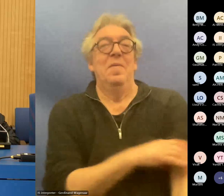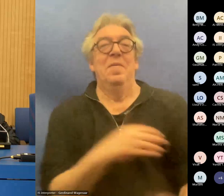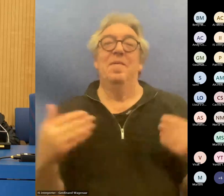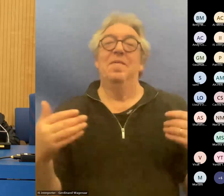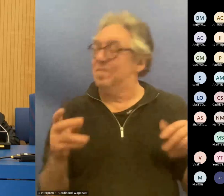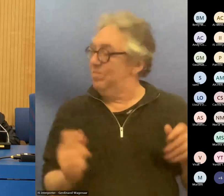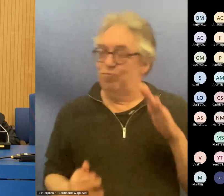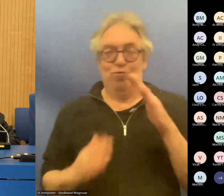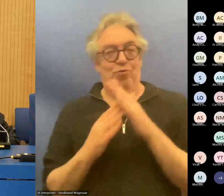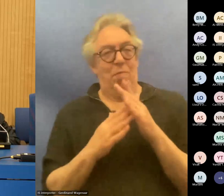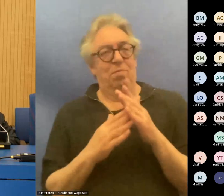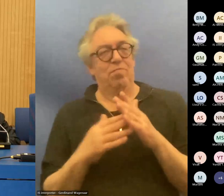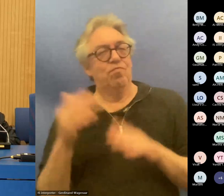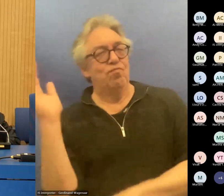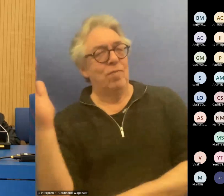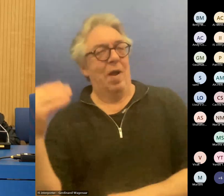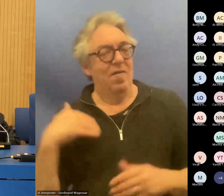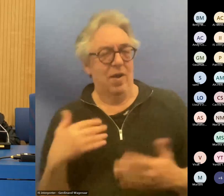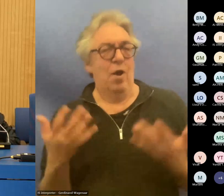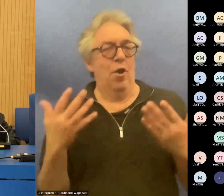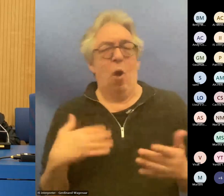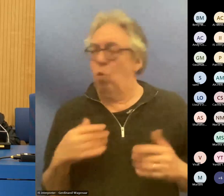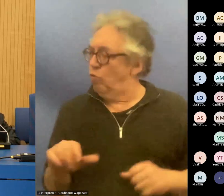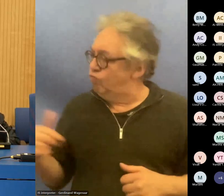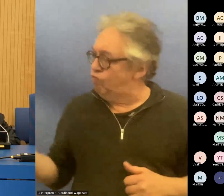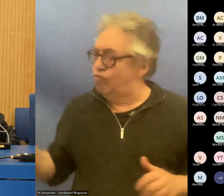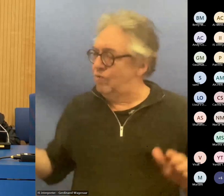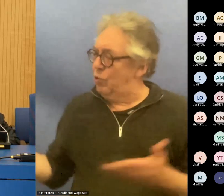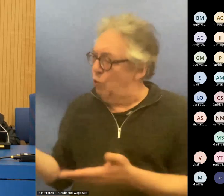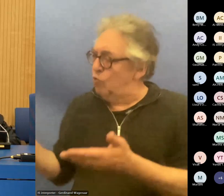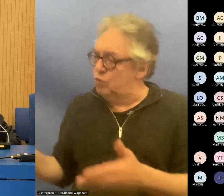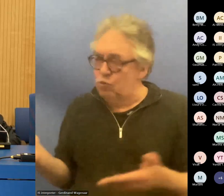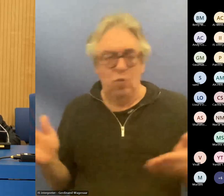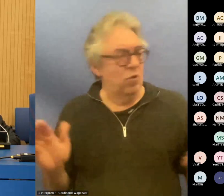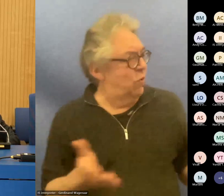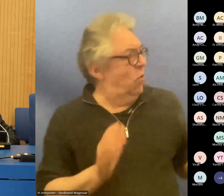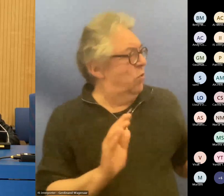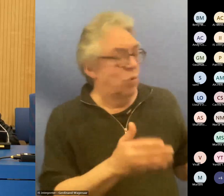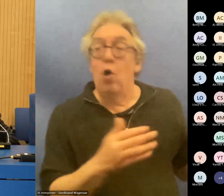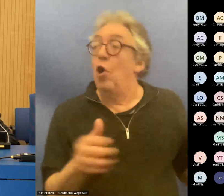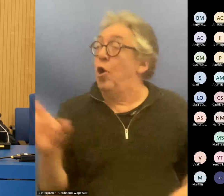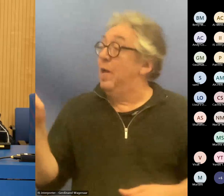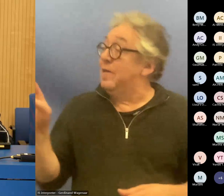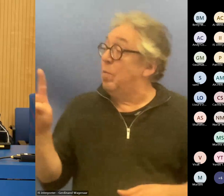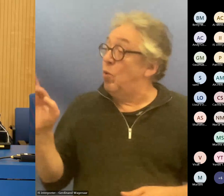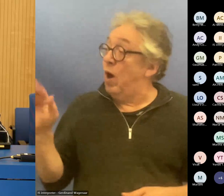their names and which organization they represent, and then we can start. So I will start with Debora.